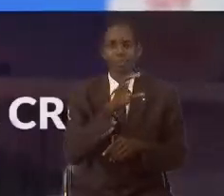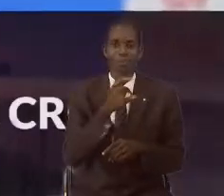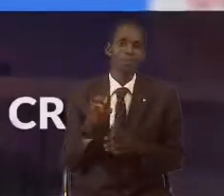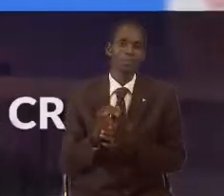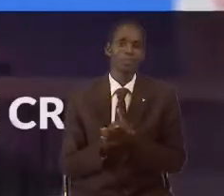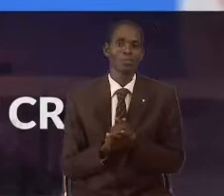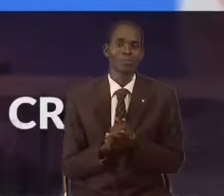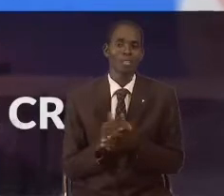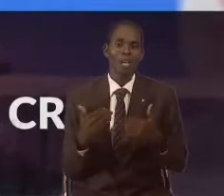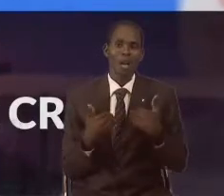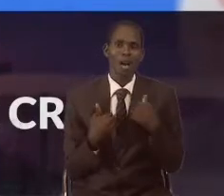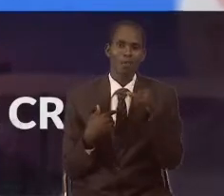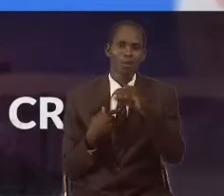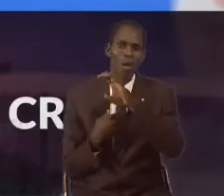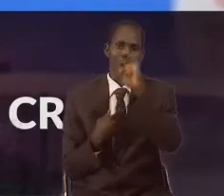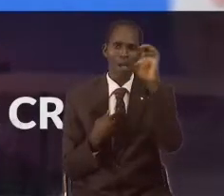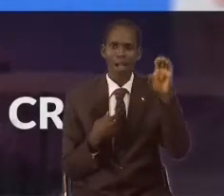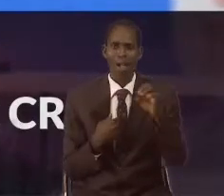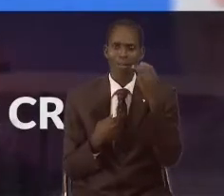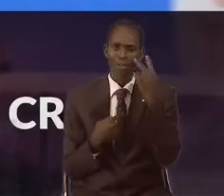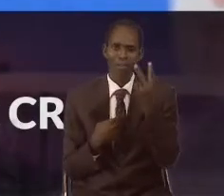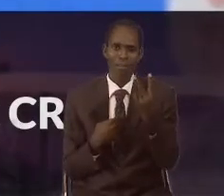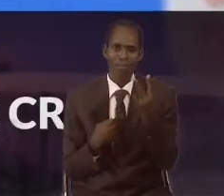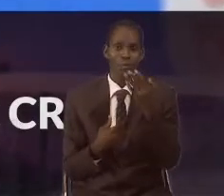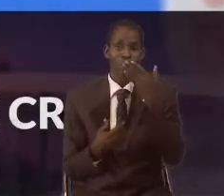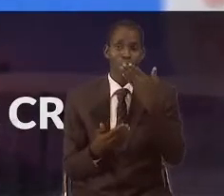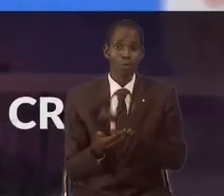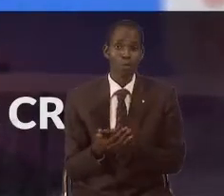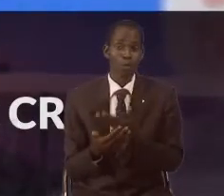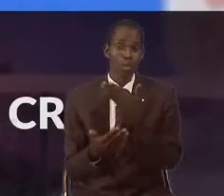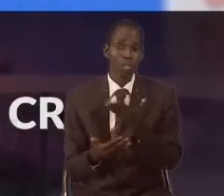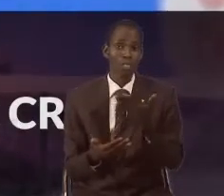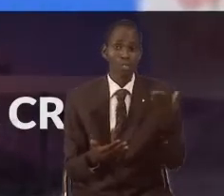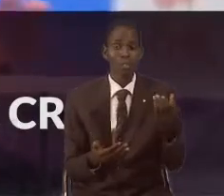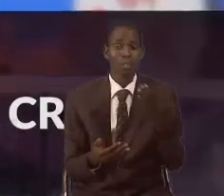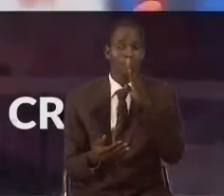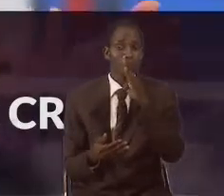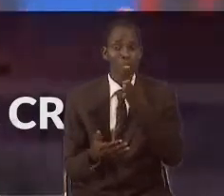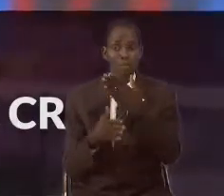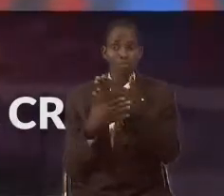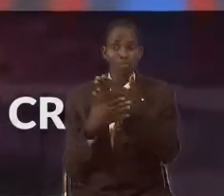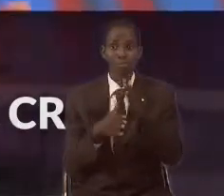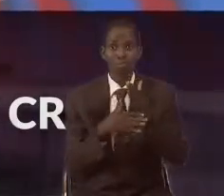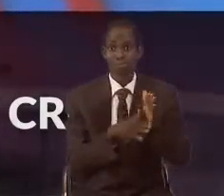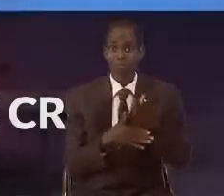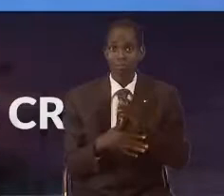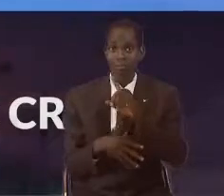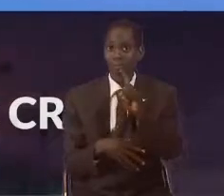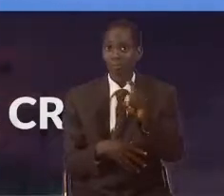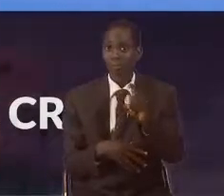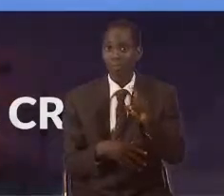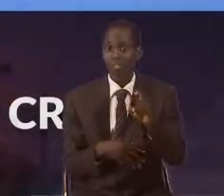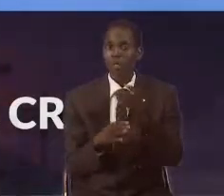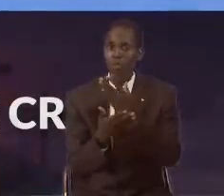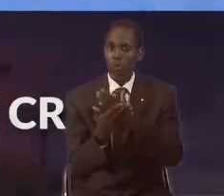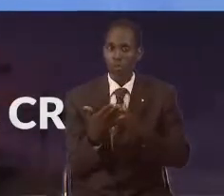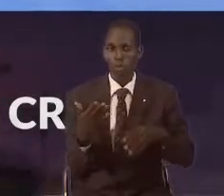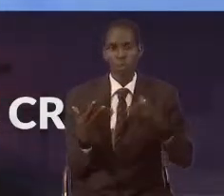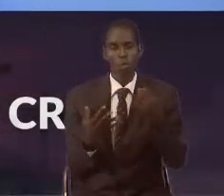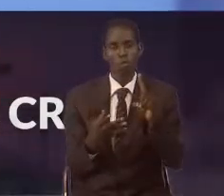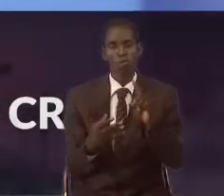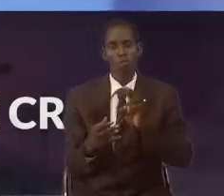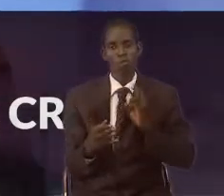distributed from the cross. Have you ever seen good things